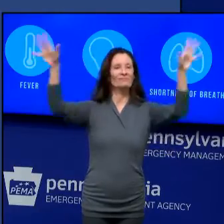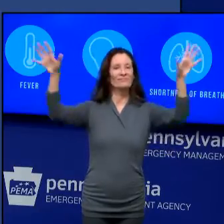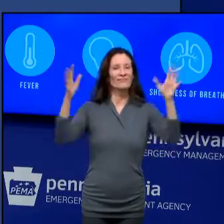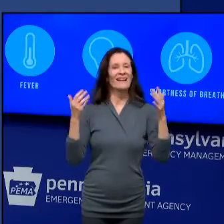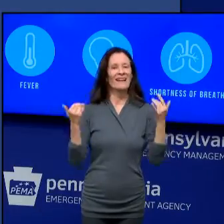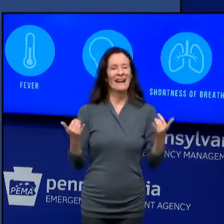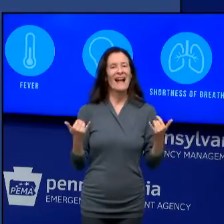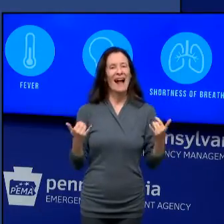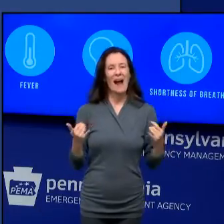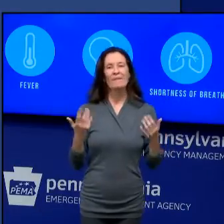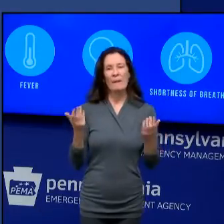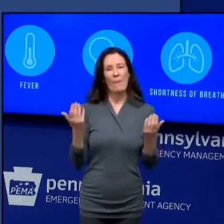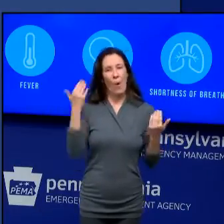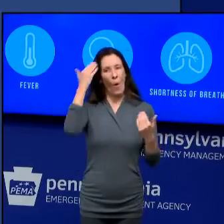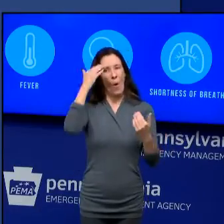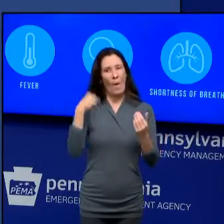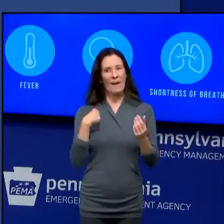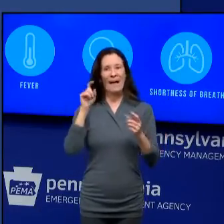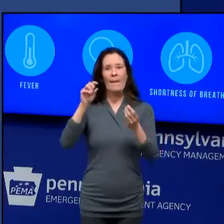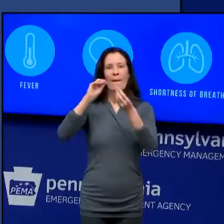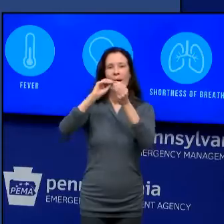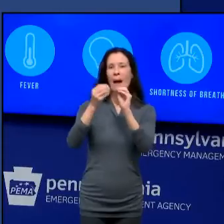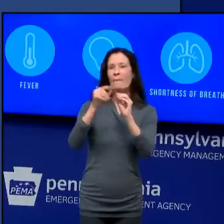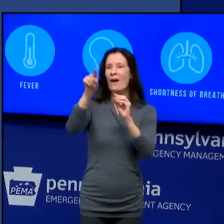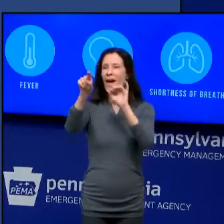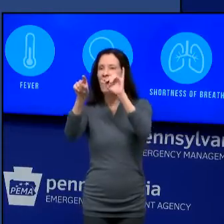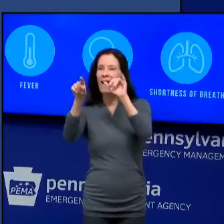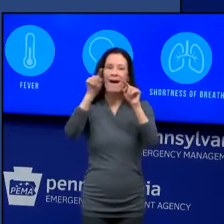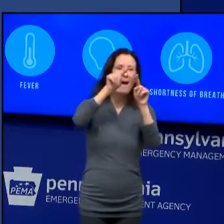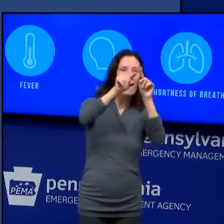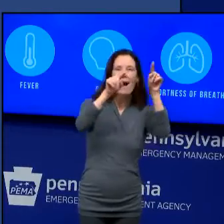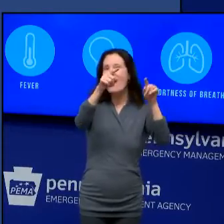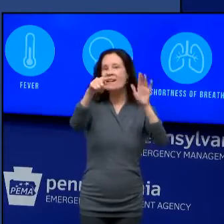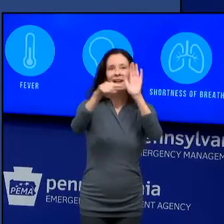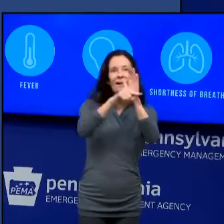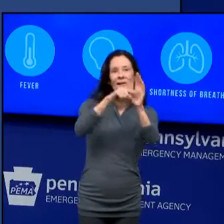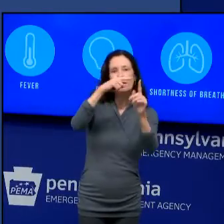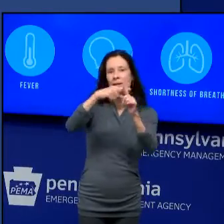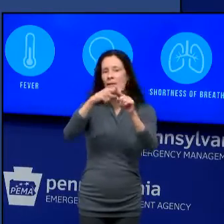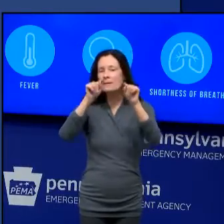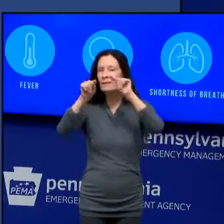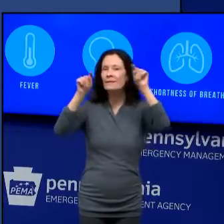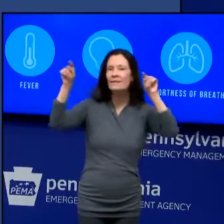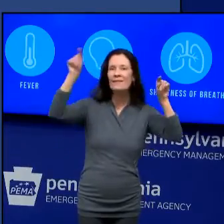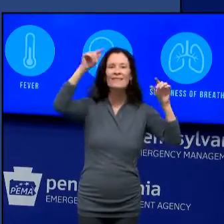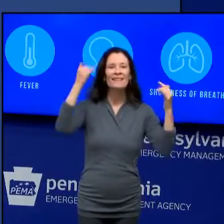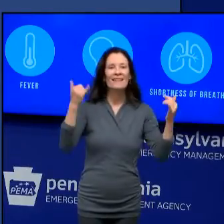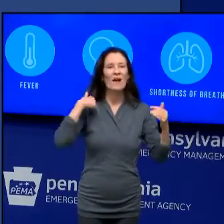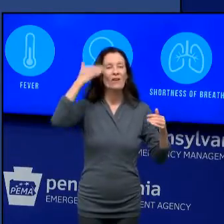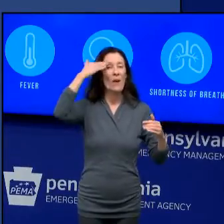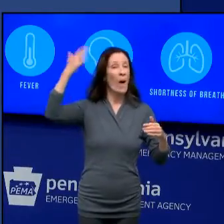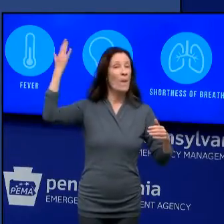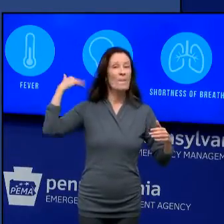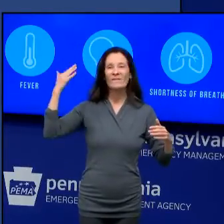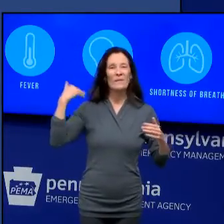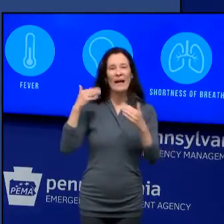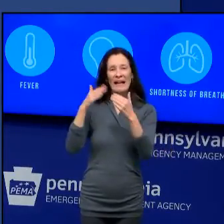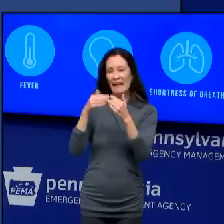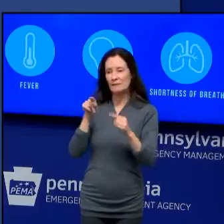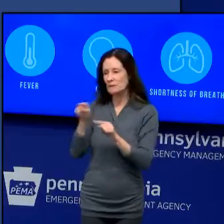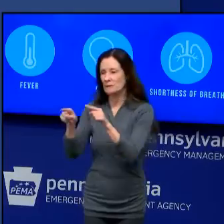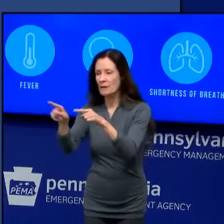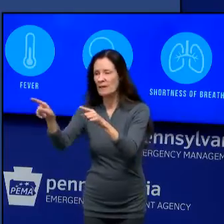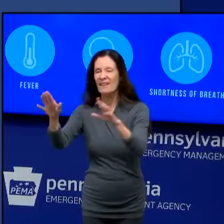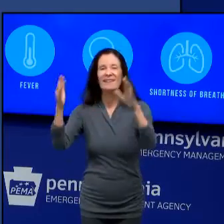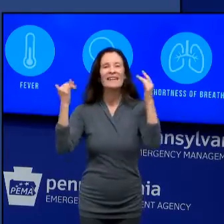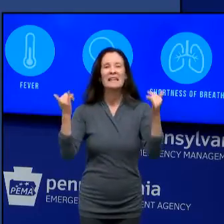negative, and then of course in the spirit of transparency, we want to put out that data for the public and the media. From the Daily Press, are